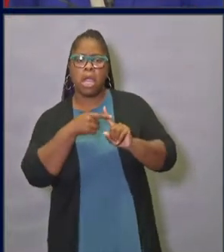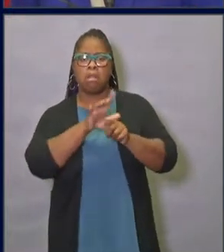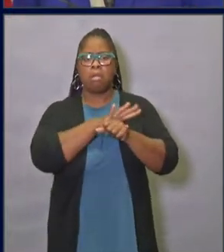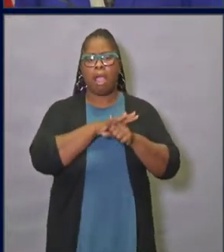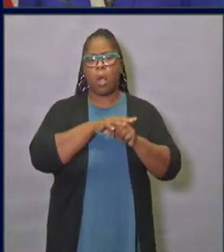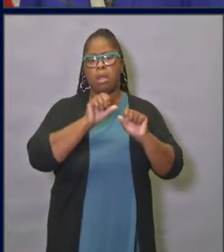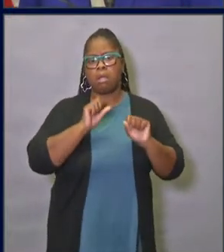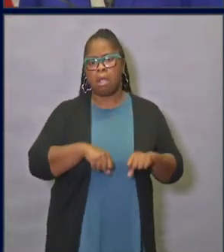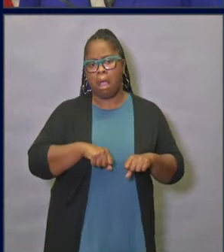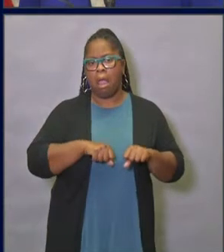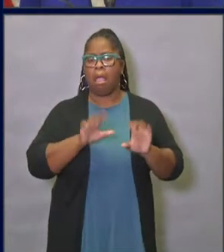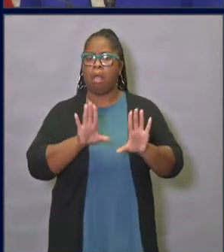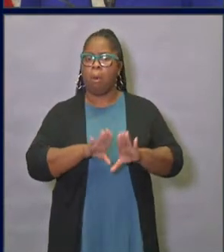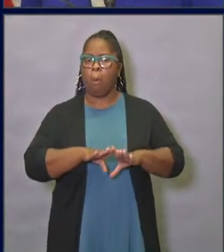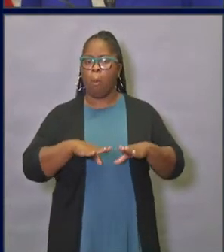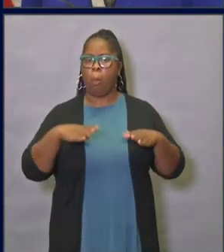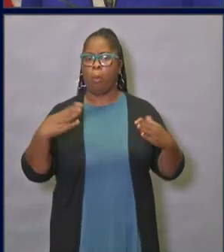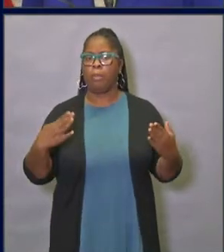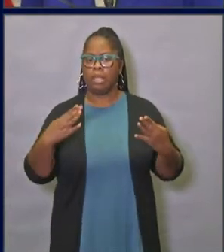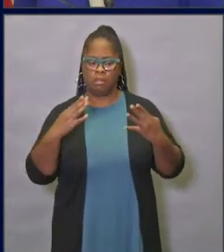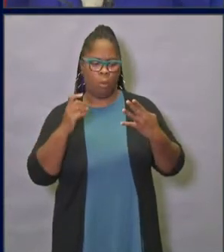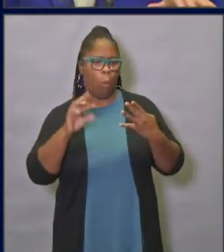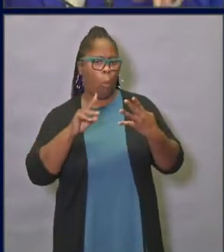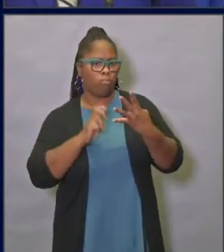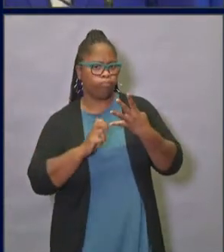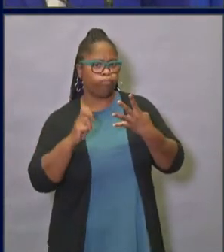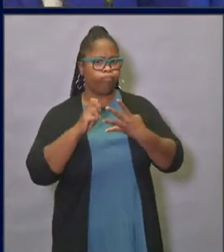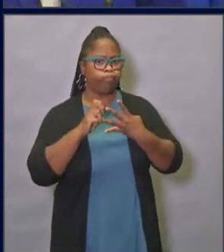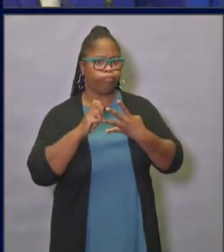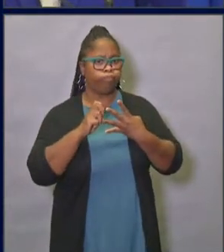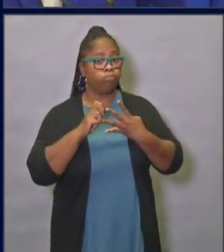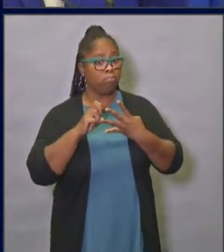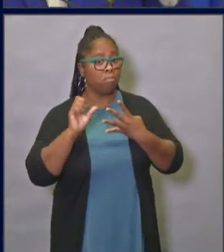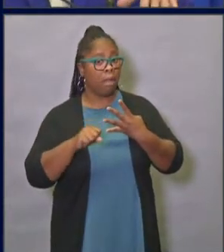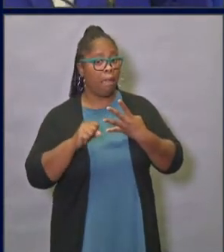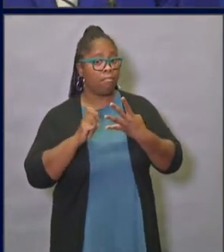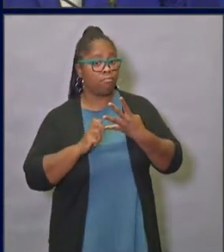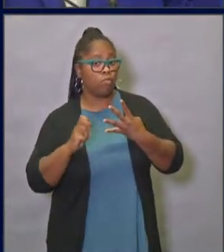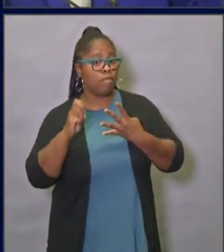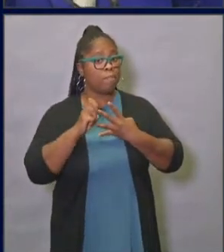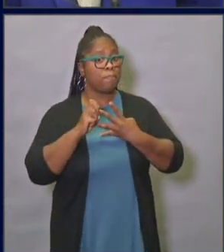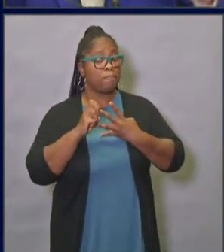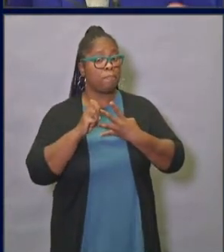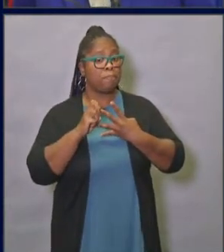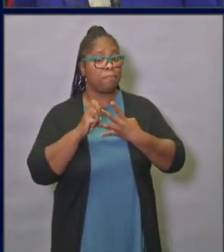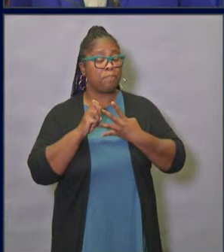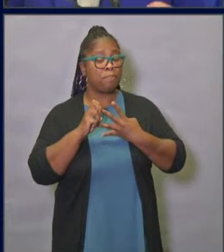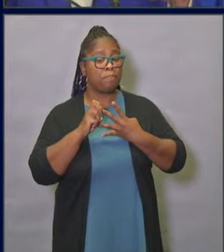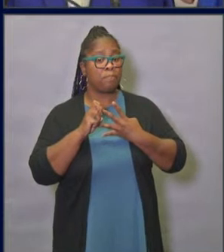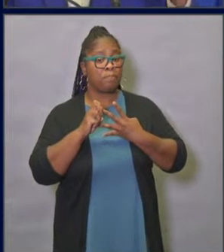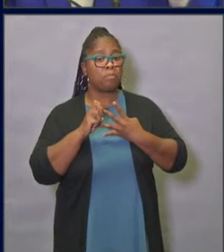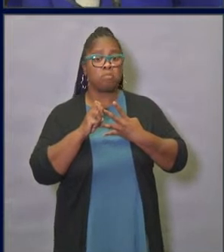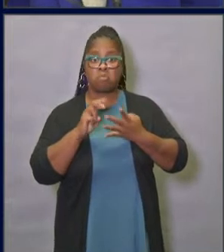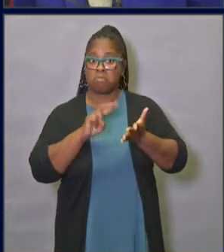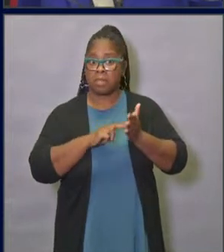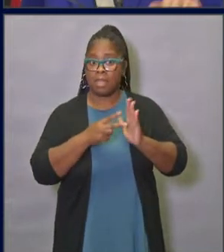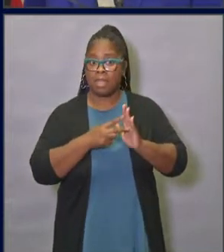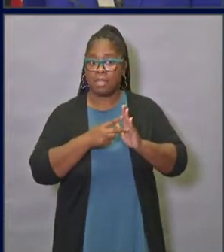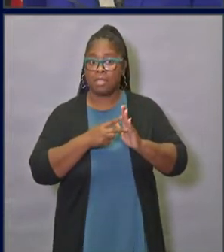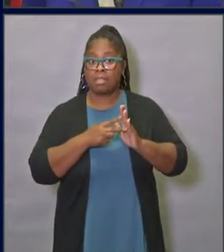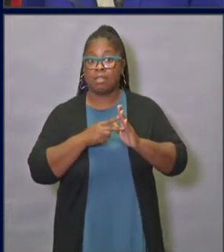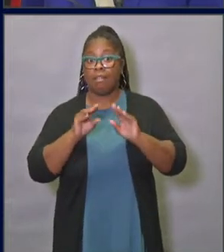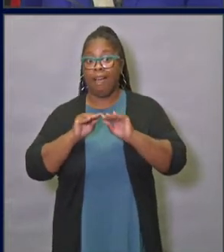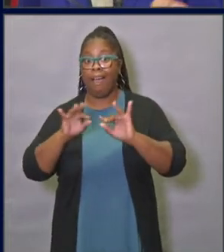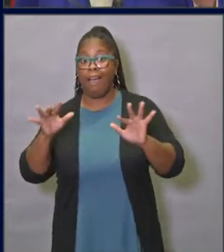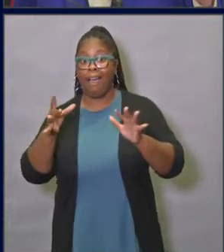eligible to move to a new tier. You can move up in tiers, which would indicate that you're